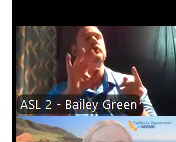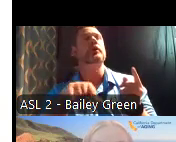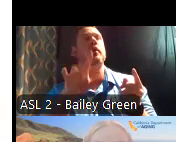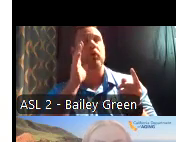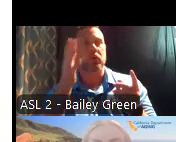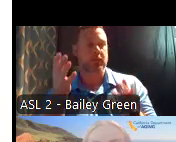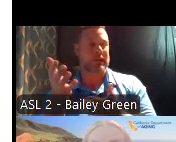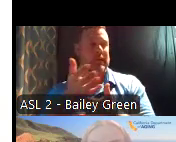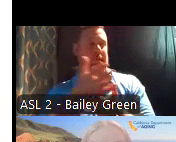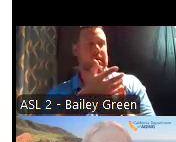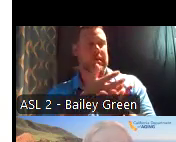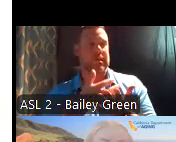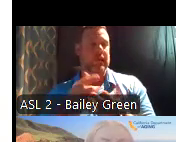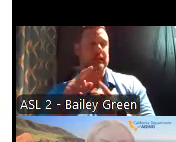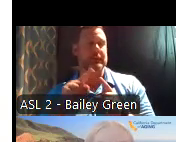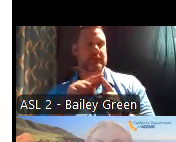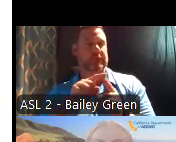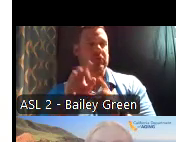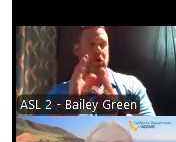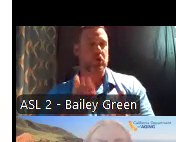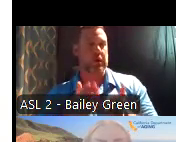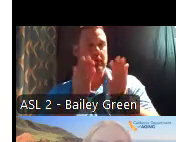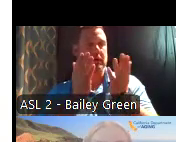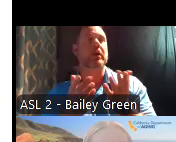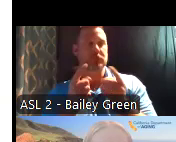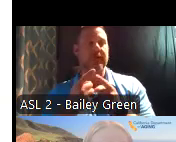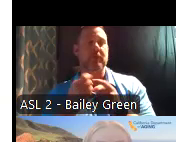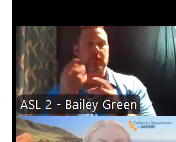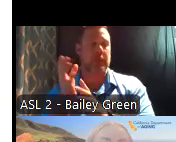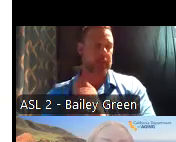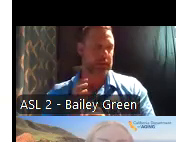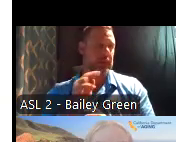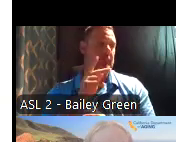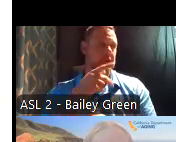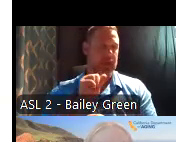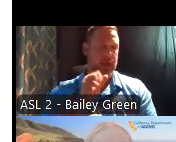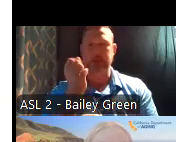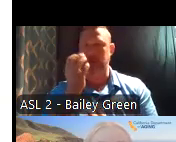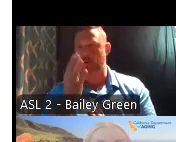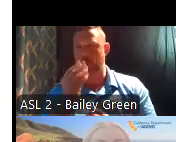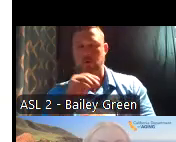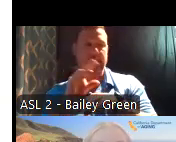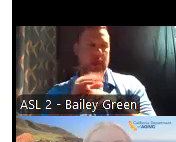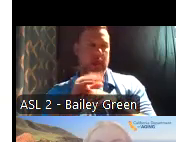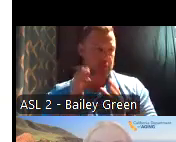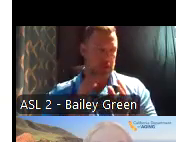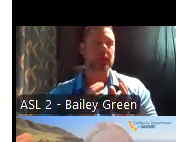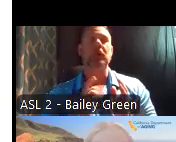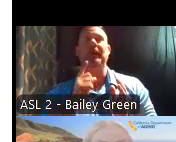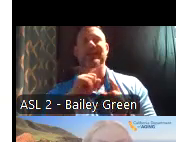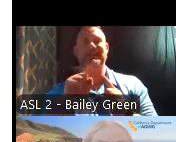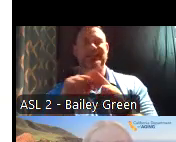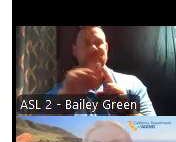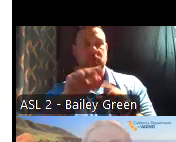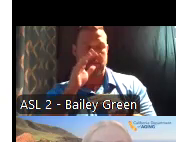be collecting these recommendations from the committees, the MPA stakeholder advisory committees. These will be